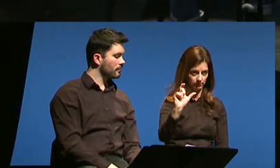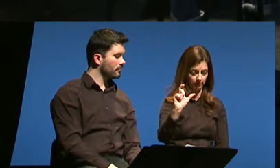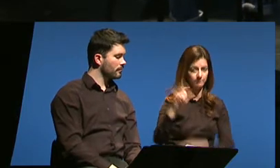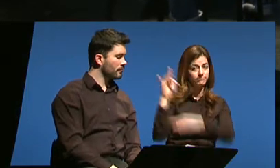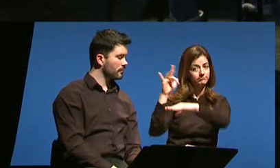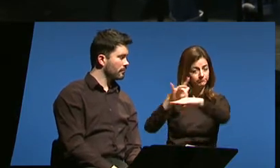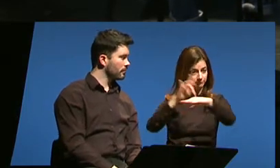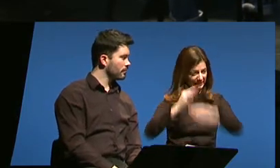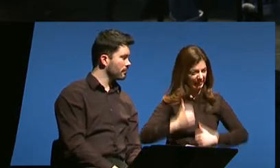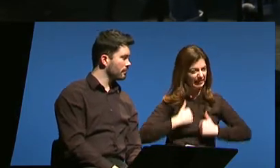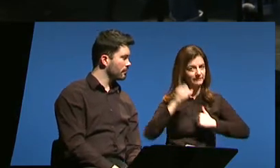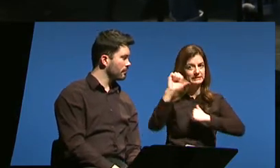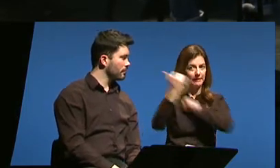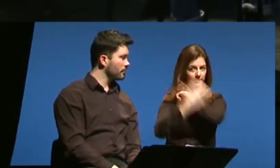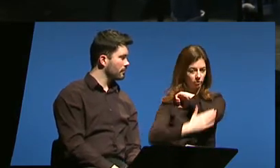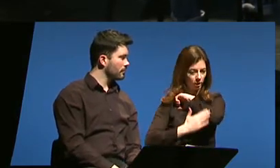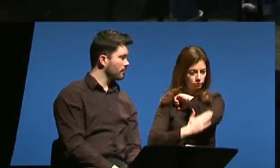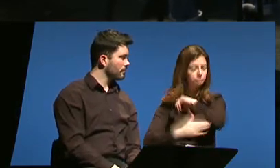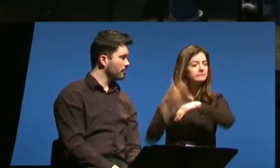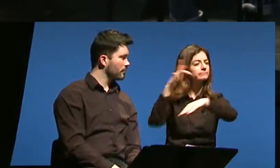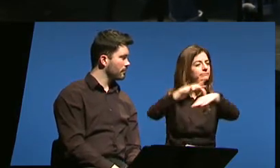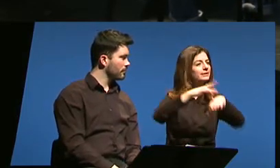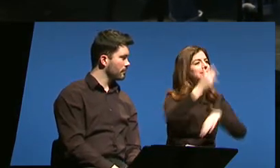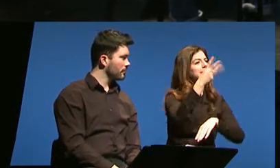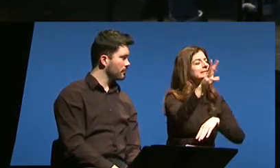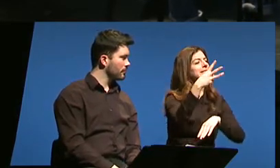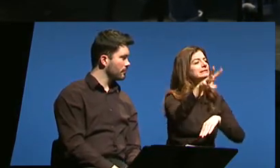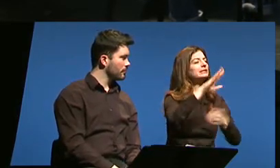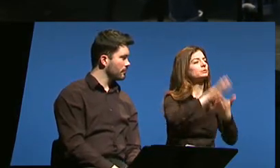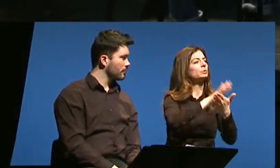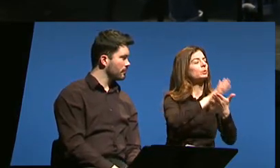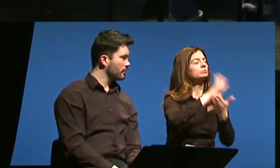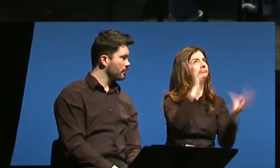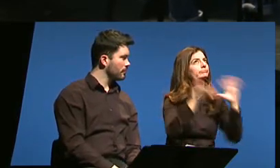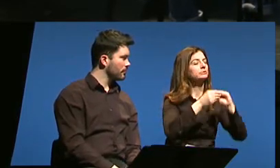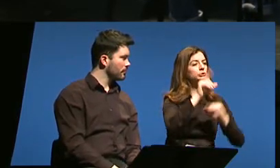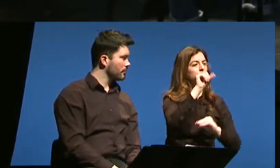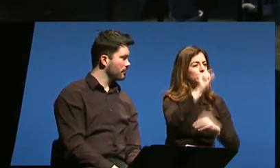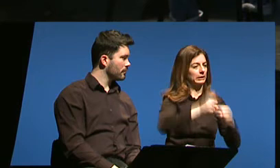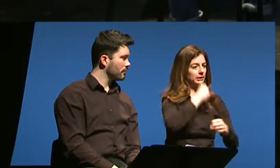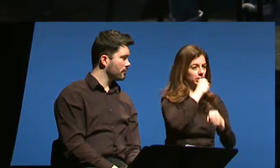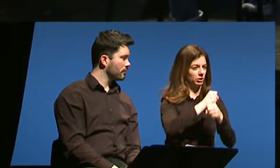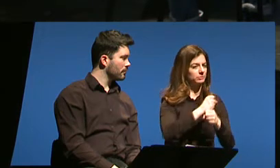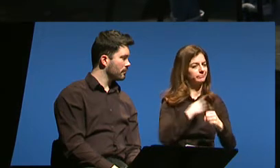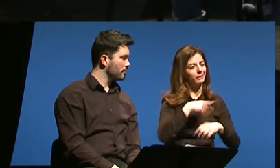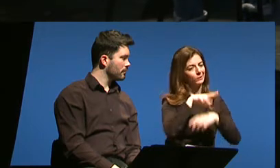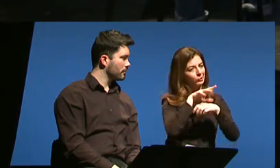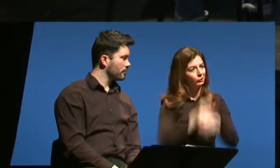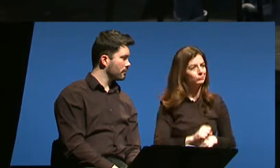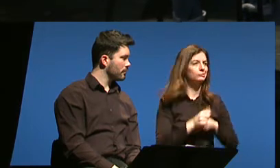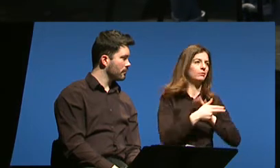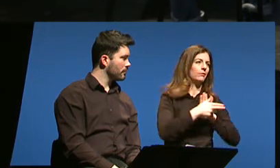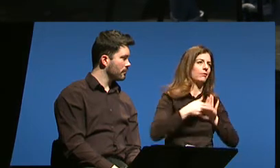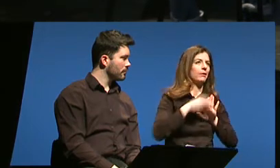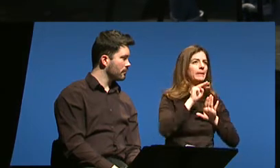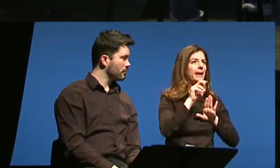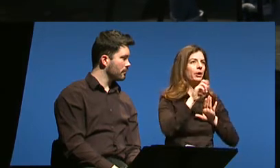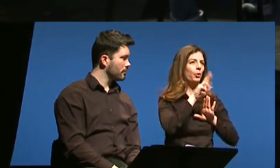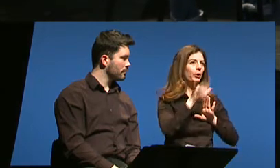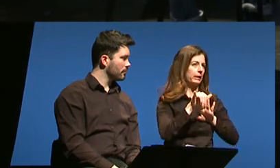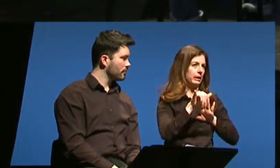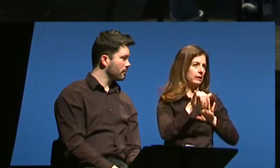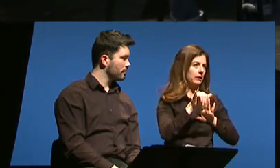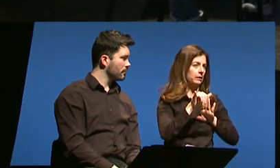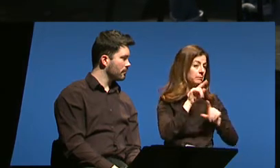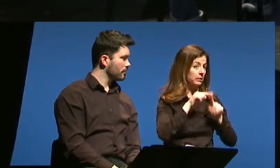countries. I attended 16 schools in 20 years. I'm used to being seen as a minority, an outsider. But I've never felt like a